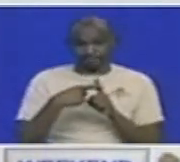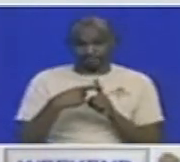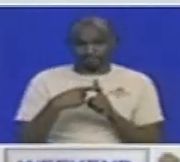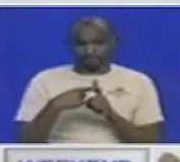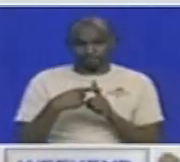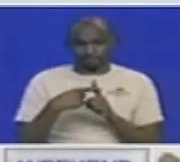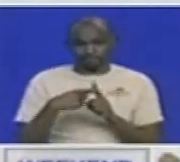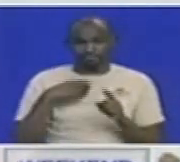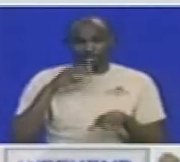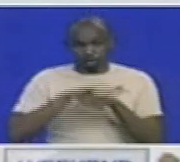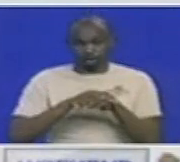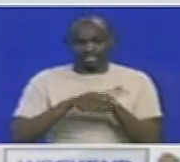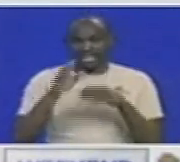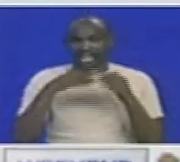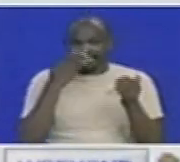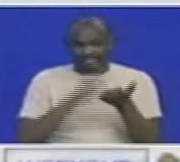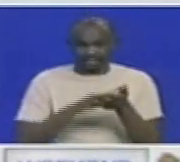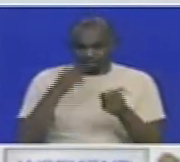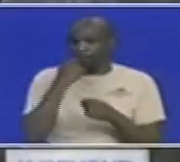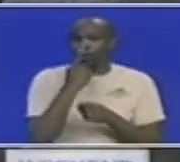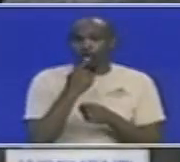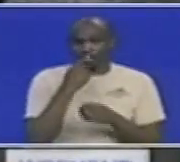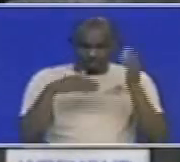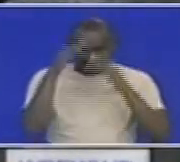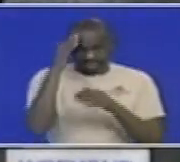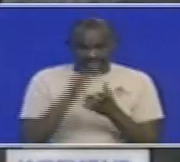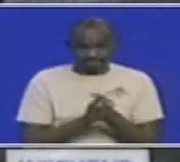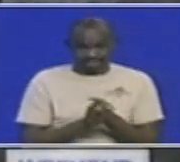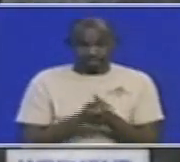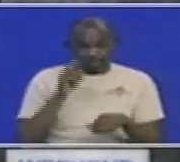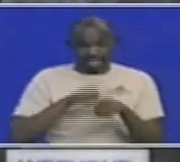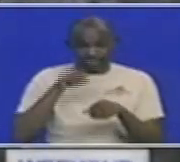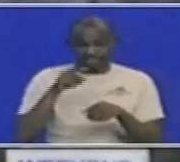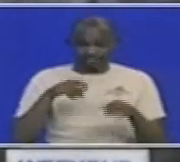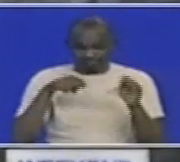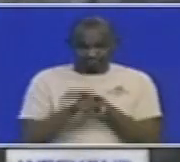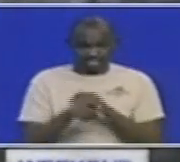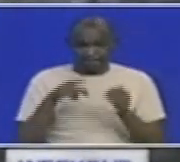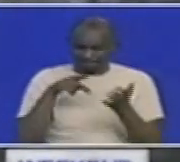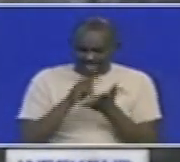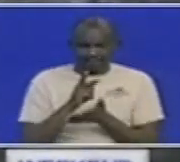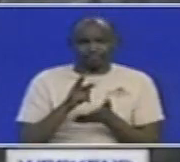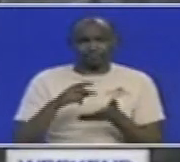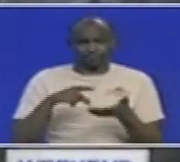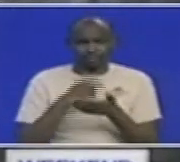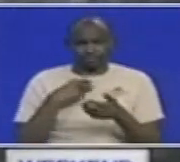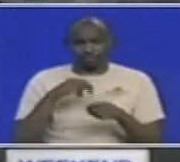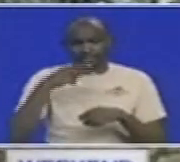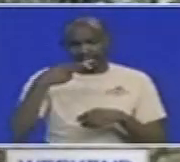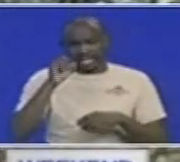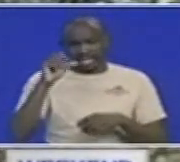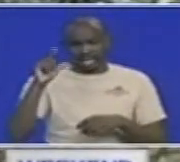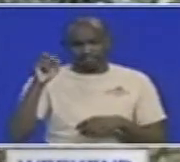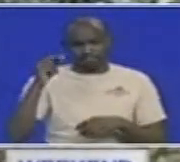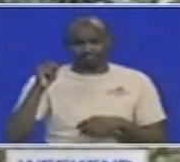and I got an admission letter to Moi University. Beverton got into campus by paying for his fees through HELB loans from the